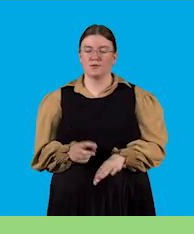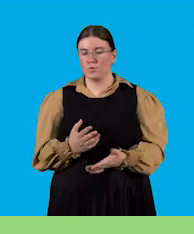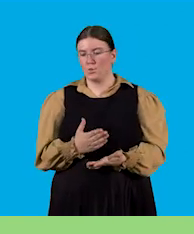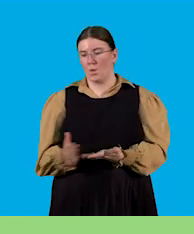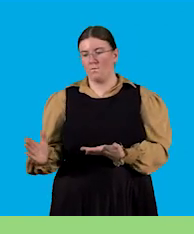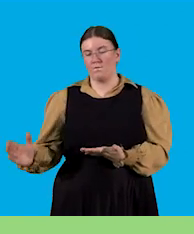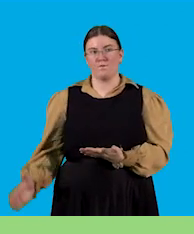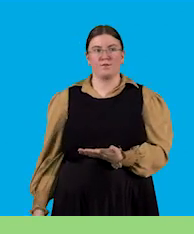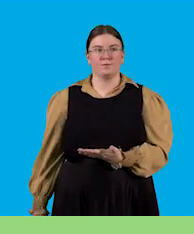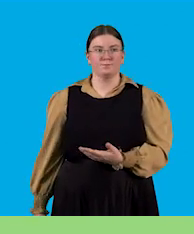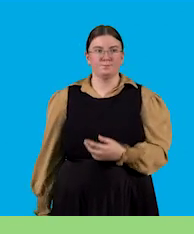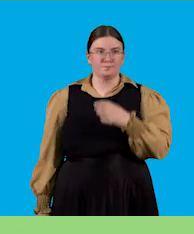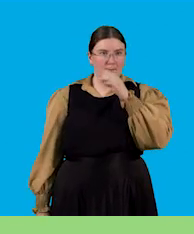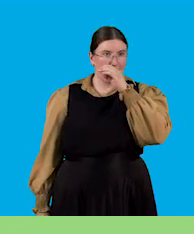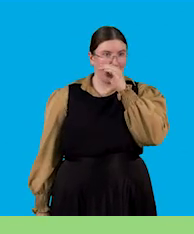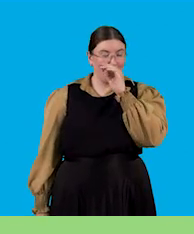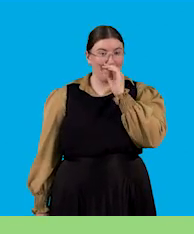excess water.